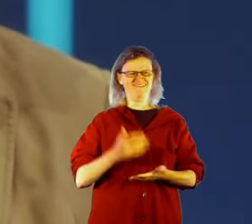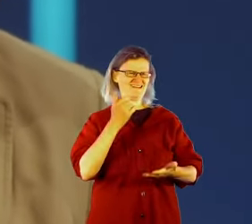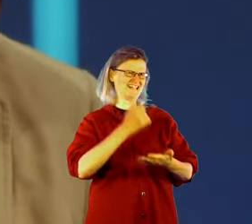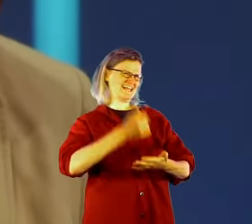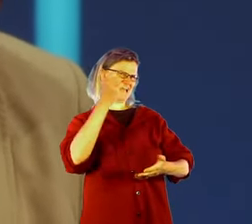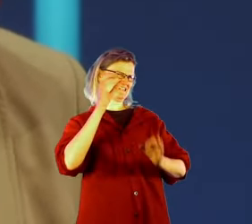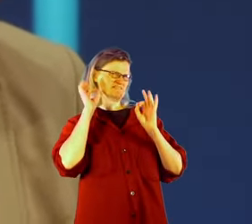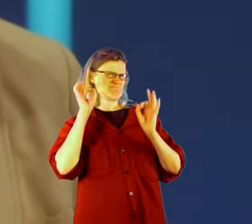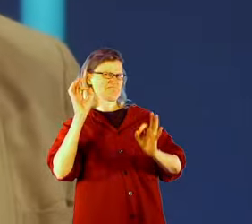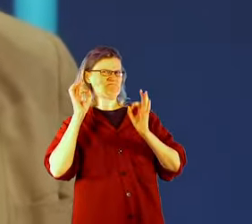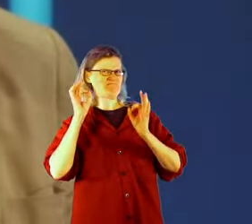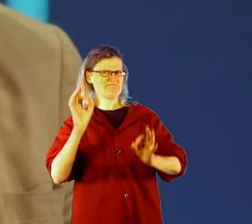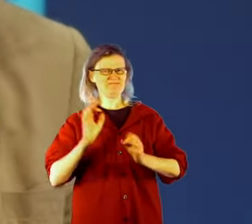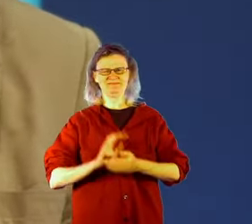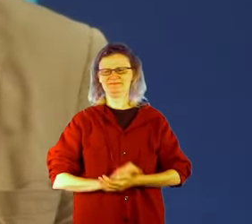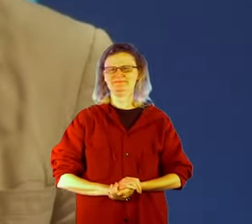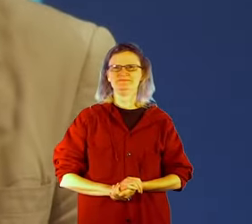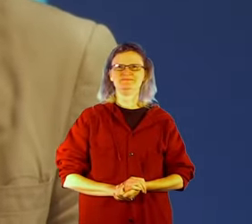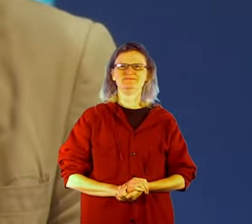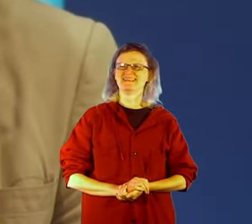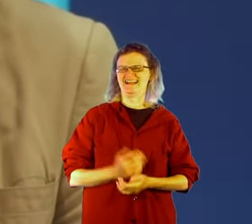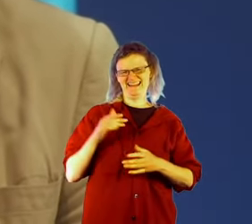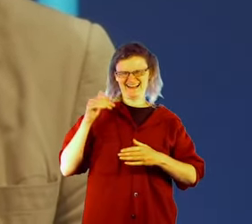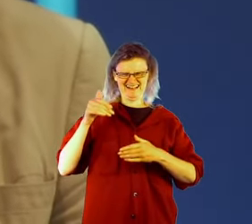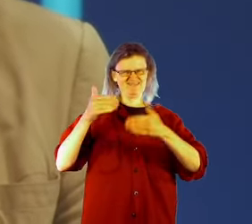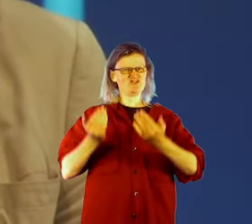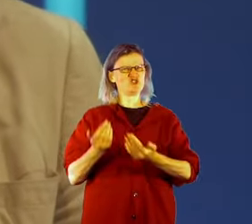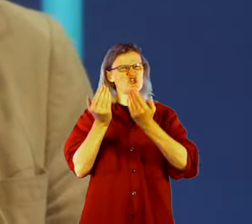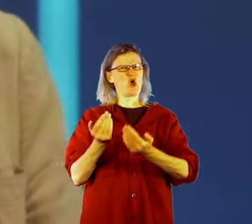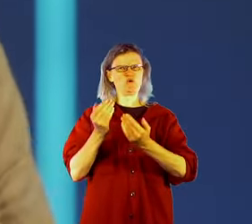Excellent, excellent little toast person.